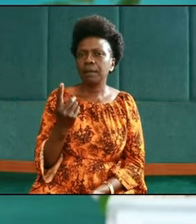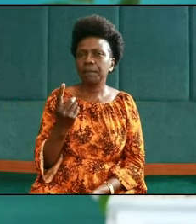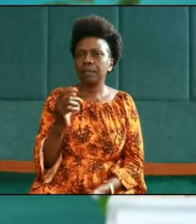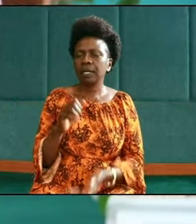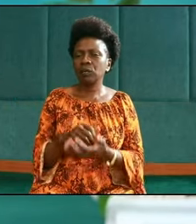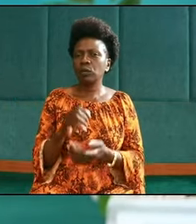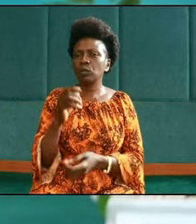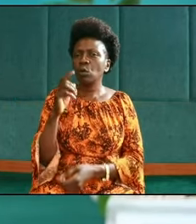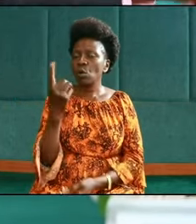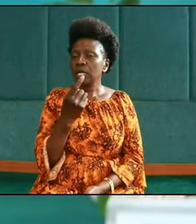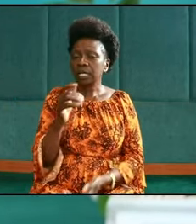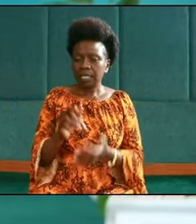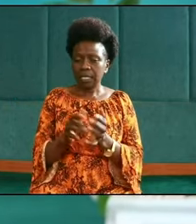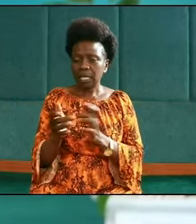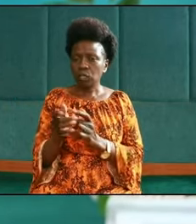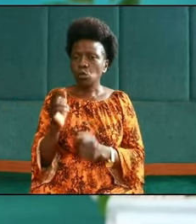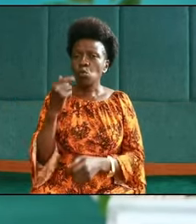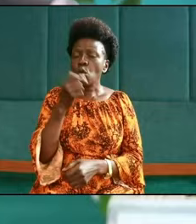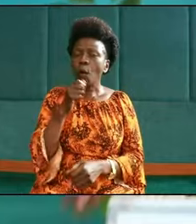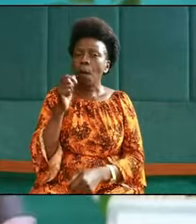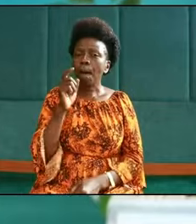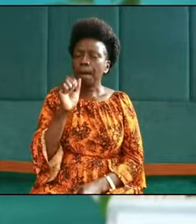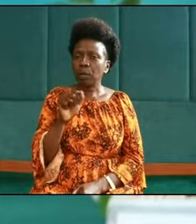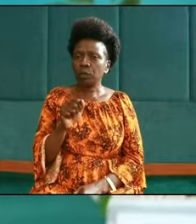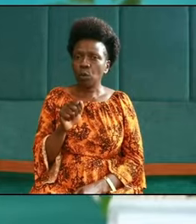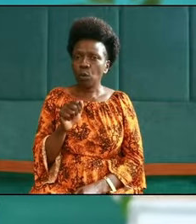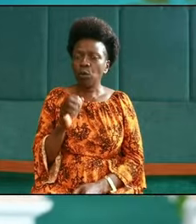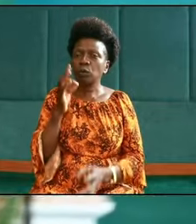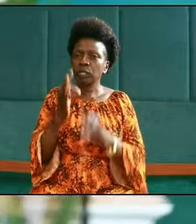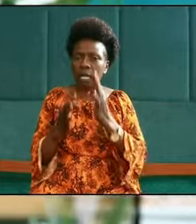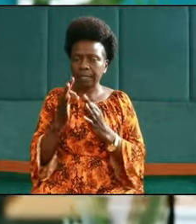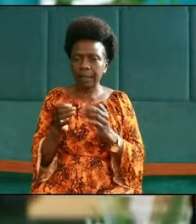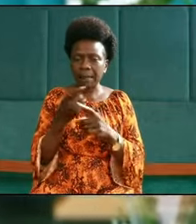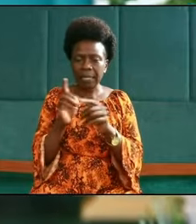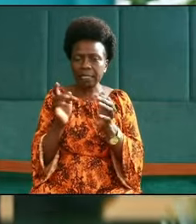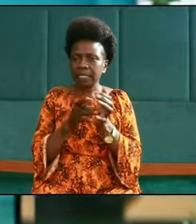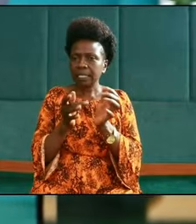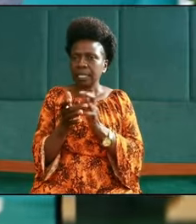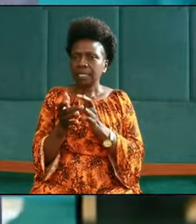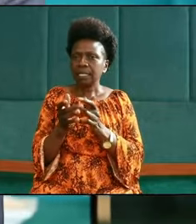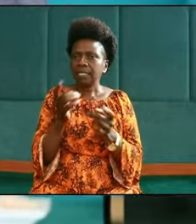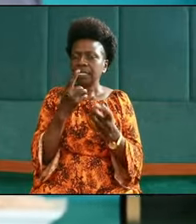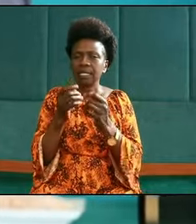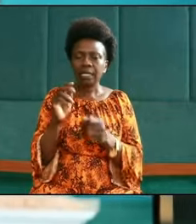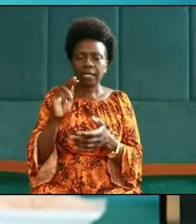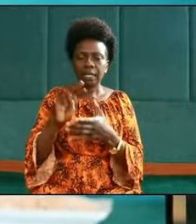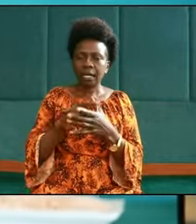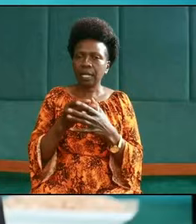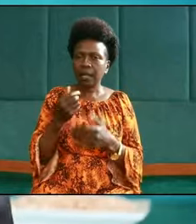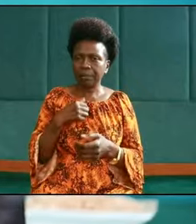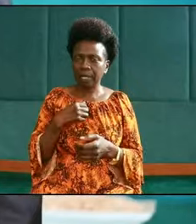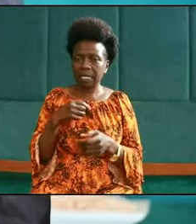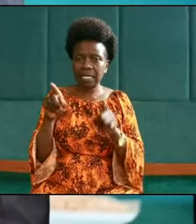It was only Jesus who could accuse, who could condemn. But Jesus says, "Neither will I accuse